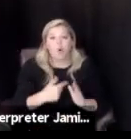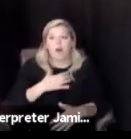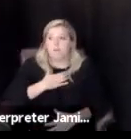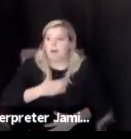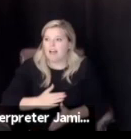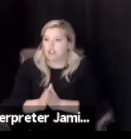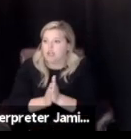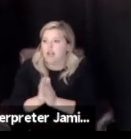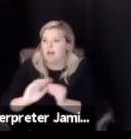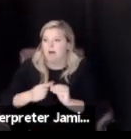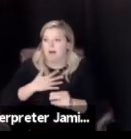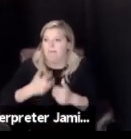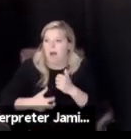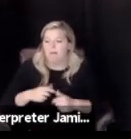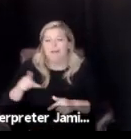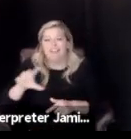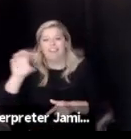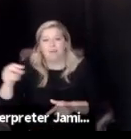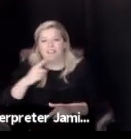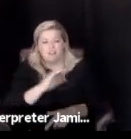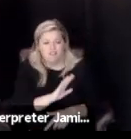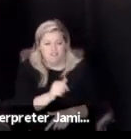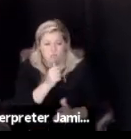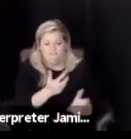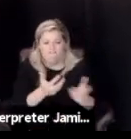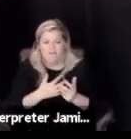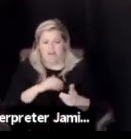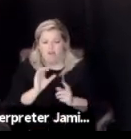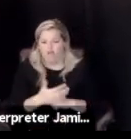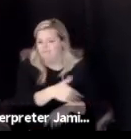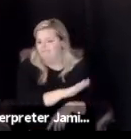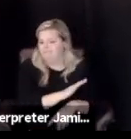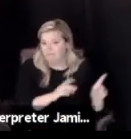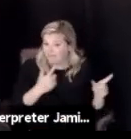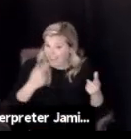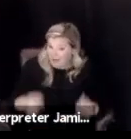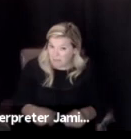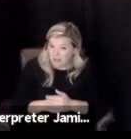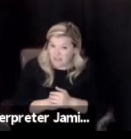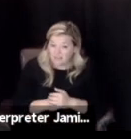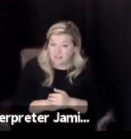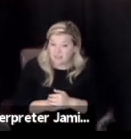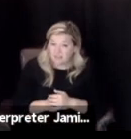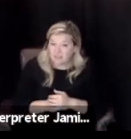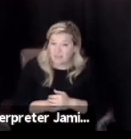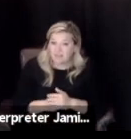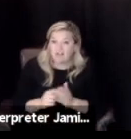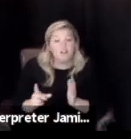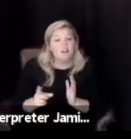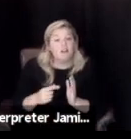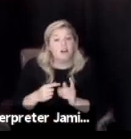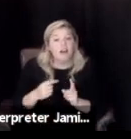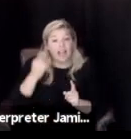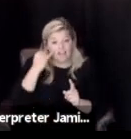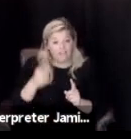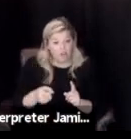probably not going to fit in our culture. It just happens. I can't tell you the number of times, okay, I'm going to raise my hand first. If you're going to go